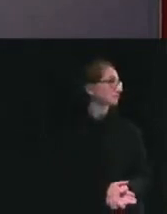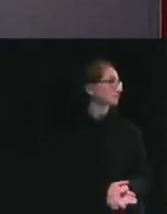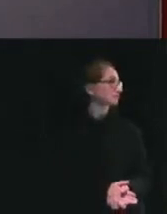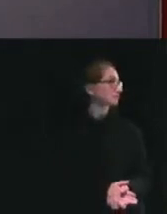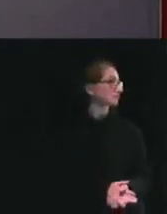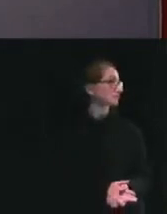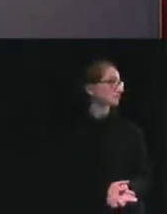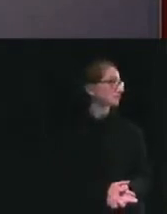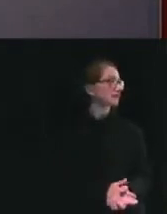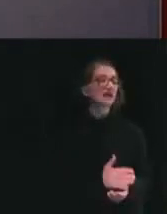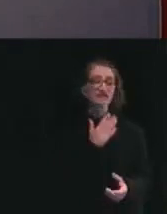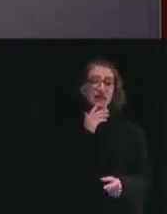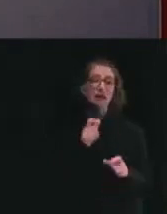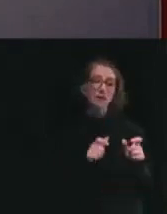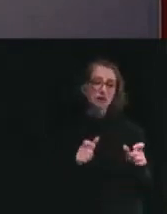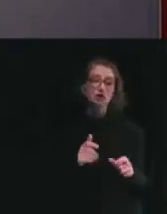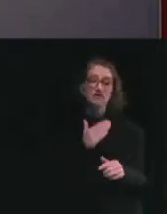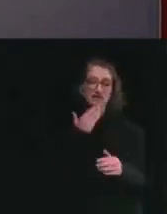very worried,